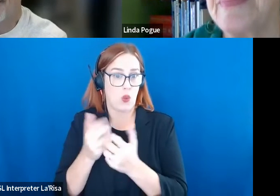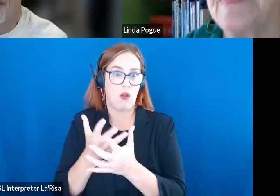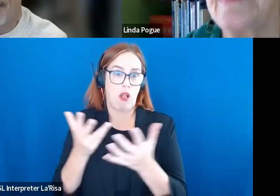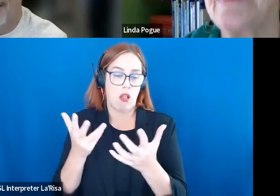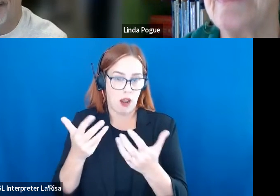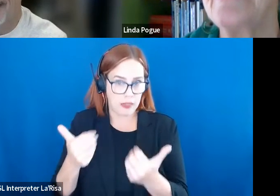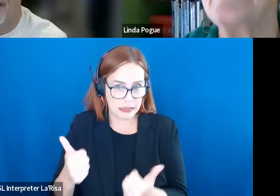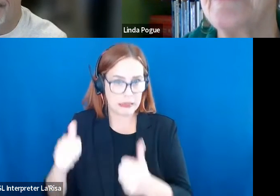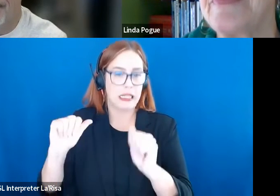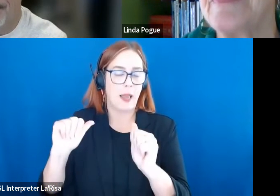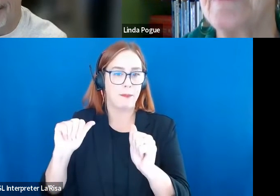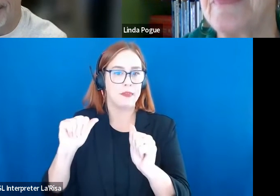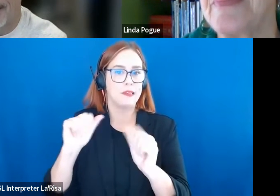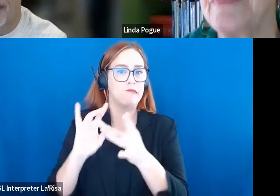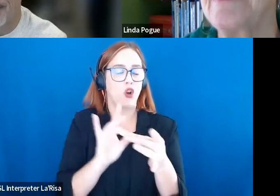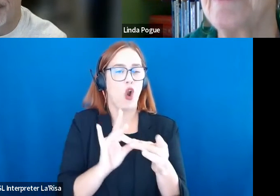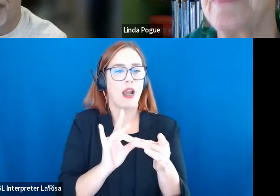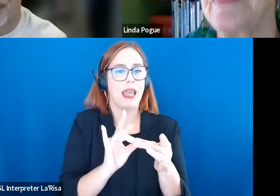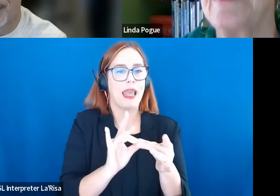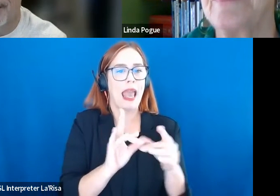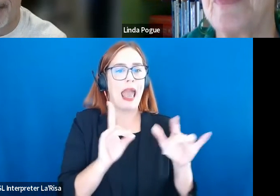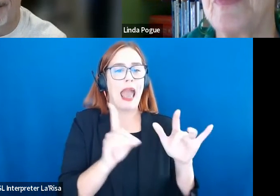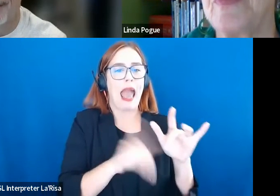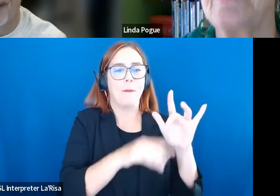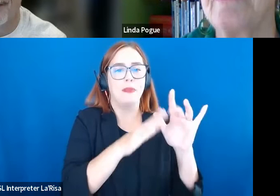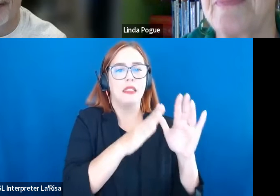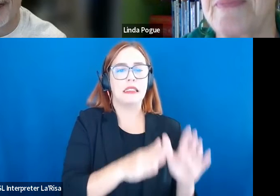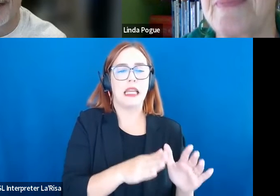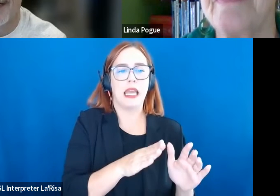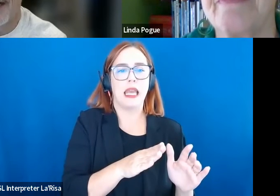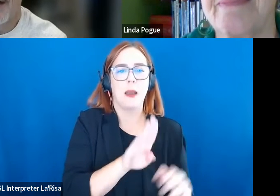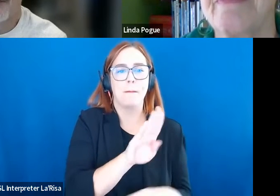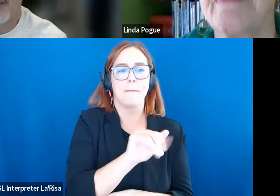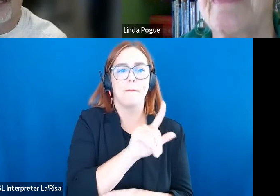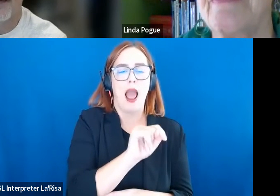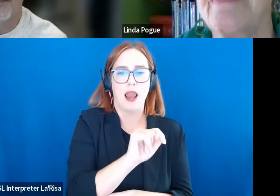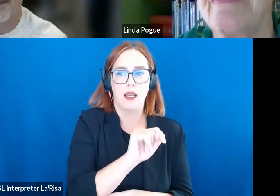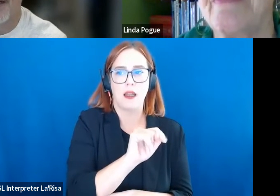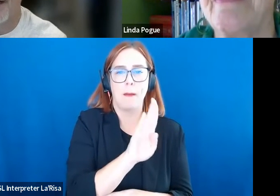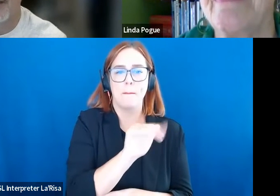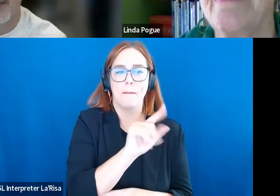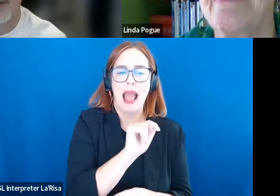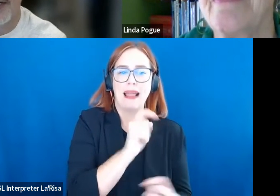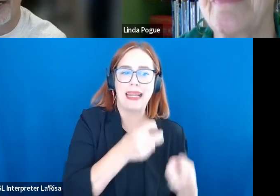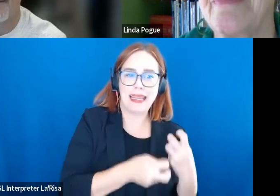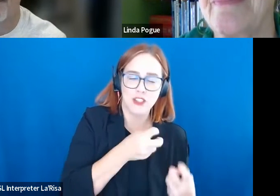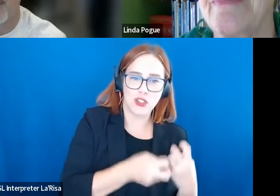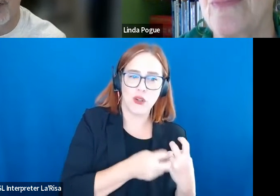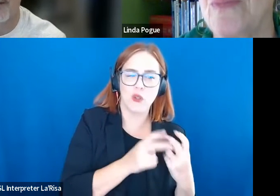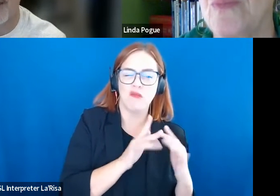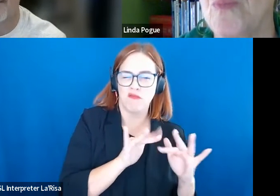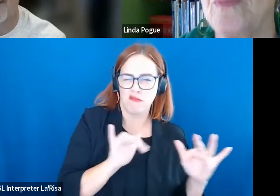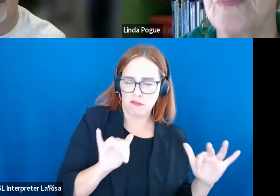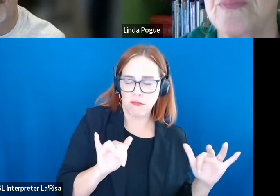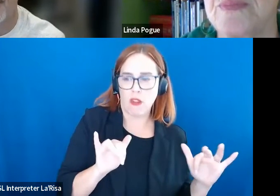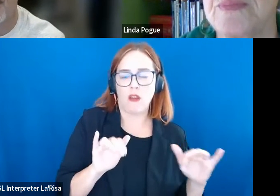around absentee ballots issues, returning ballots, things like that. So it's been a great way for